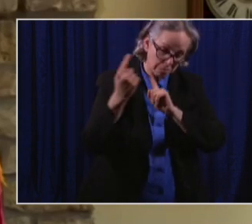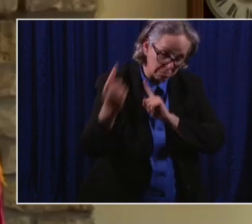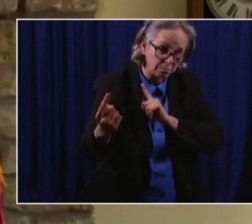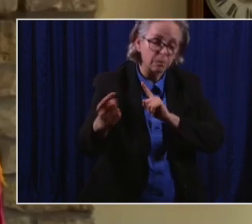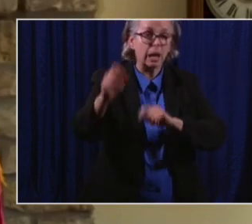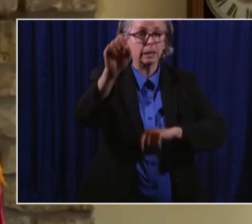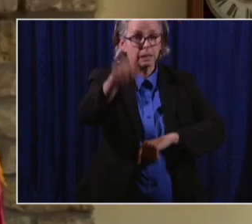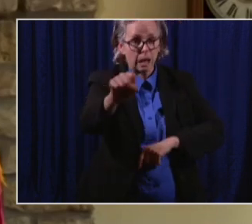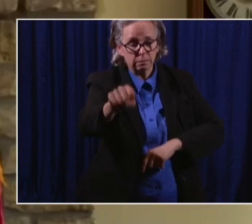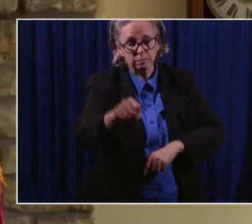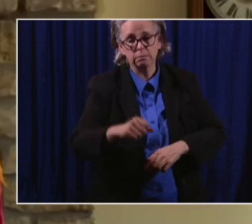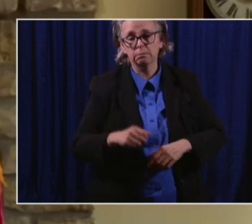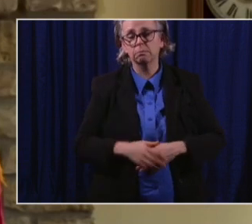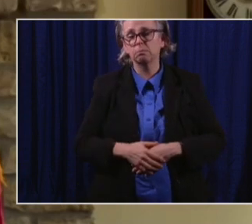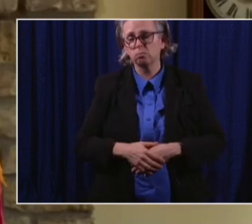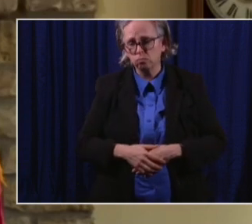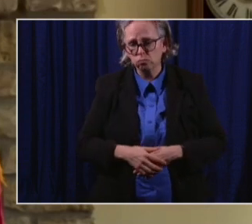and